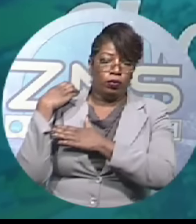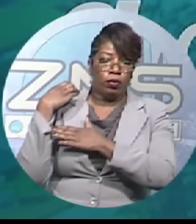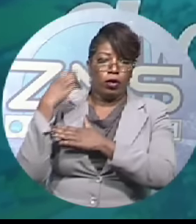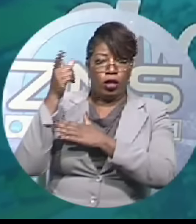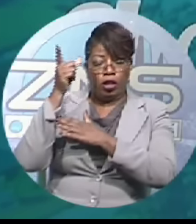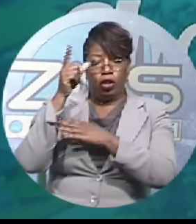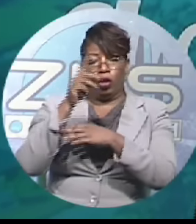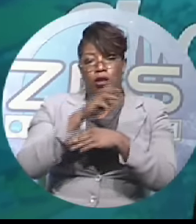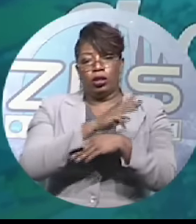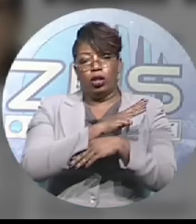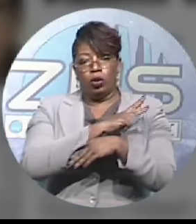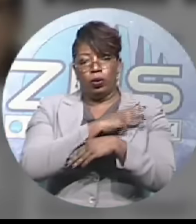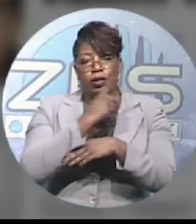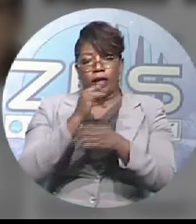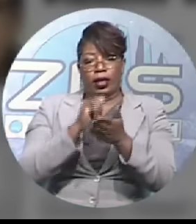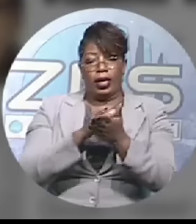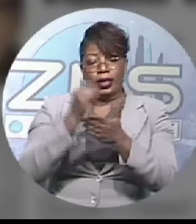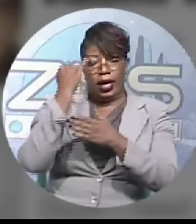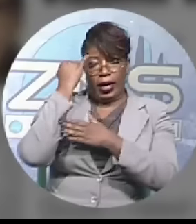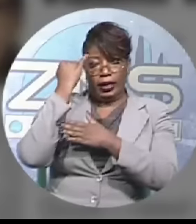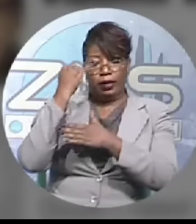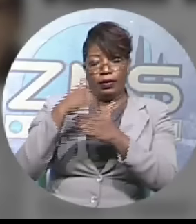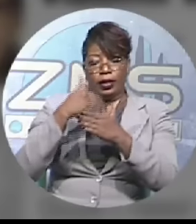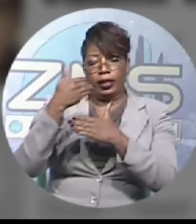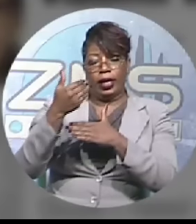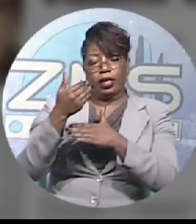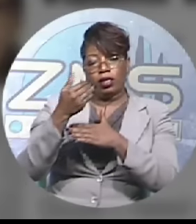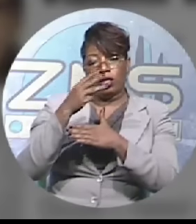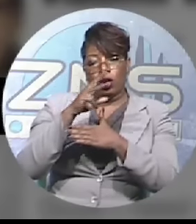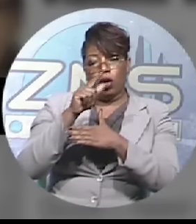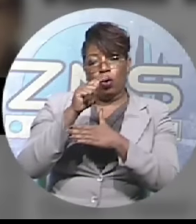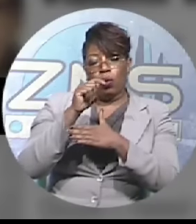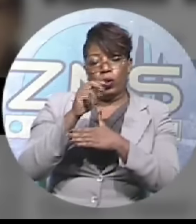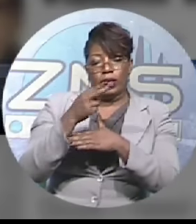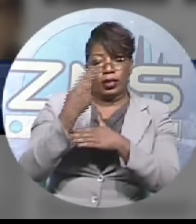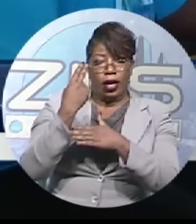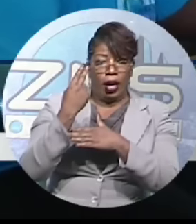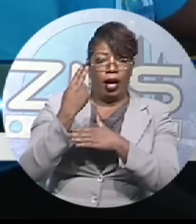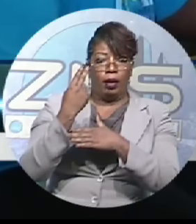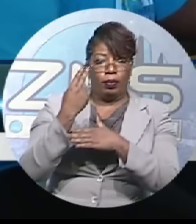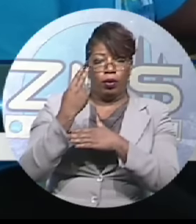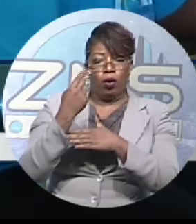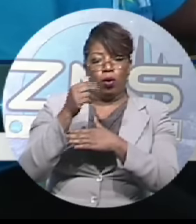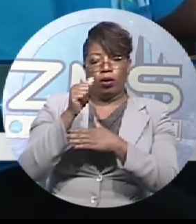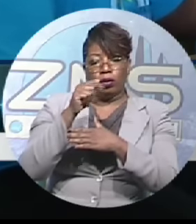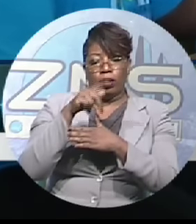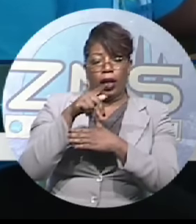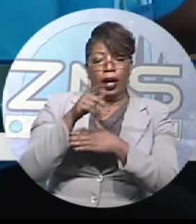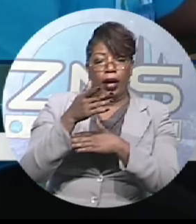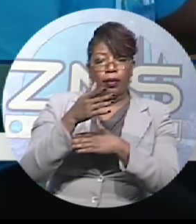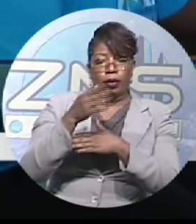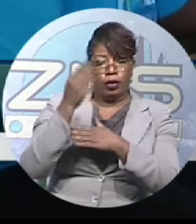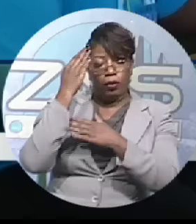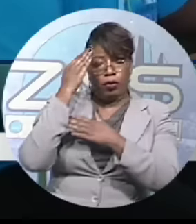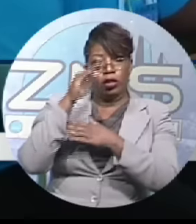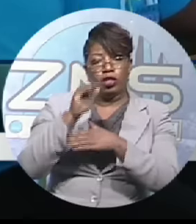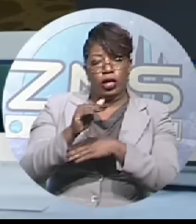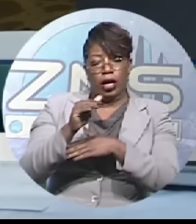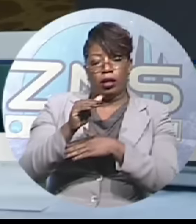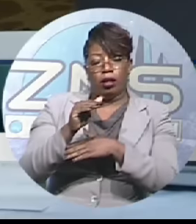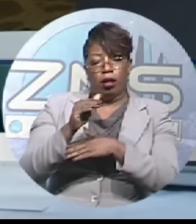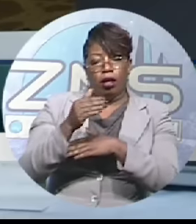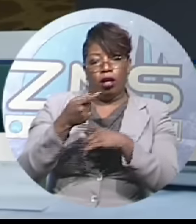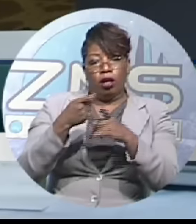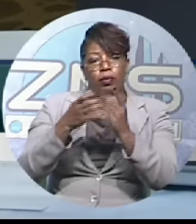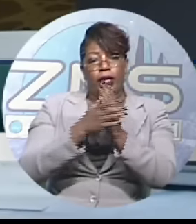company, Leon Williams, says the idea for the next WhatsApp or other technological innovation can be the brainchild of a Bahamian if